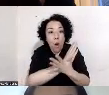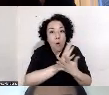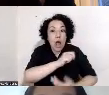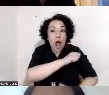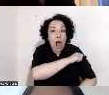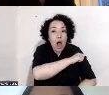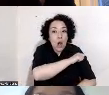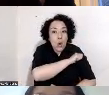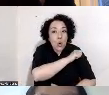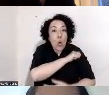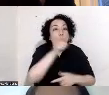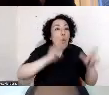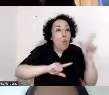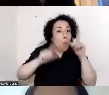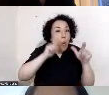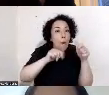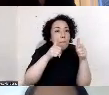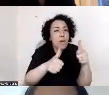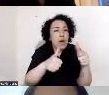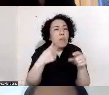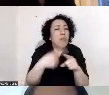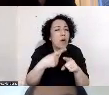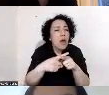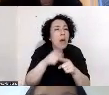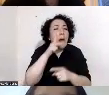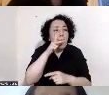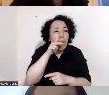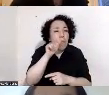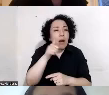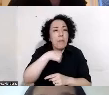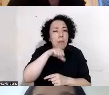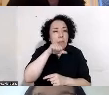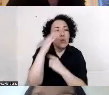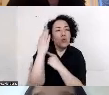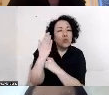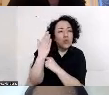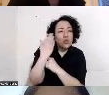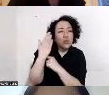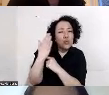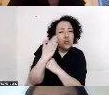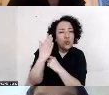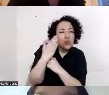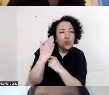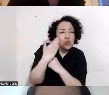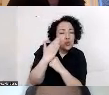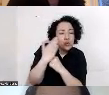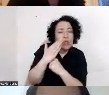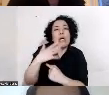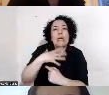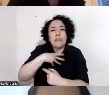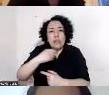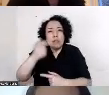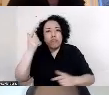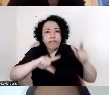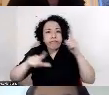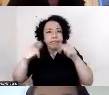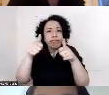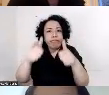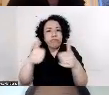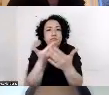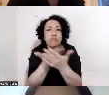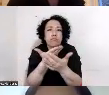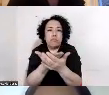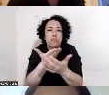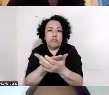O que era isso? Pais que acreditavam nas habilidades deles e fortaleciam esses talentos e pontos fortes. Então,